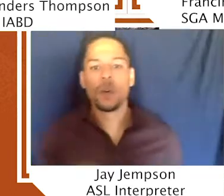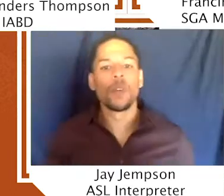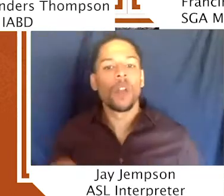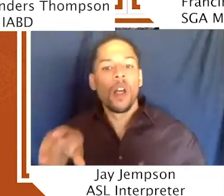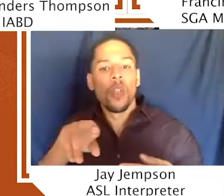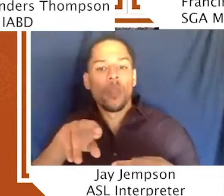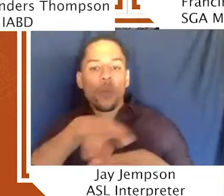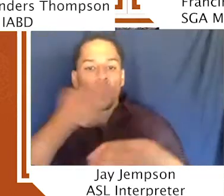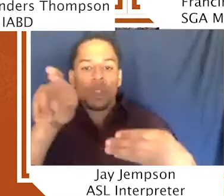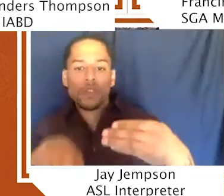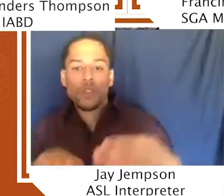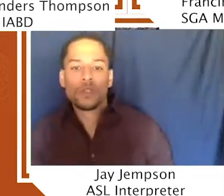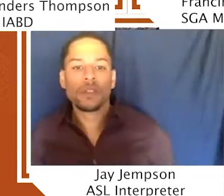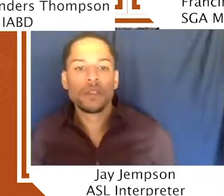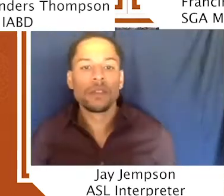results. All right,